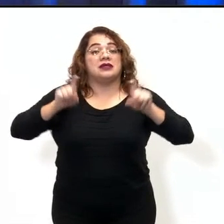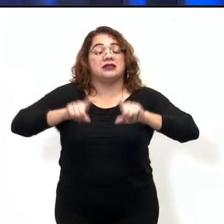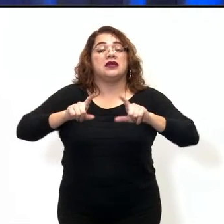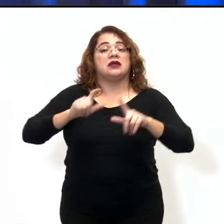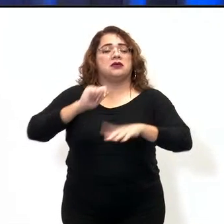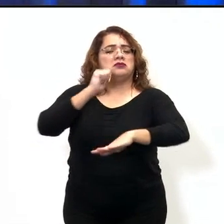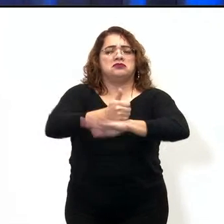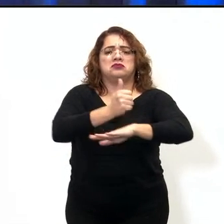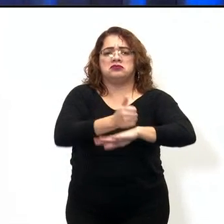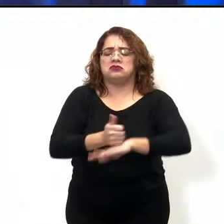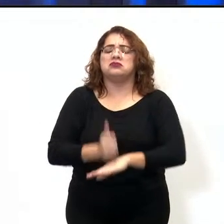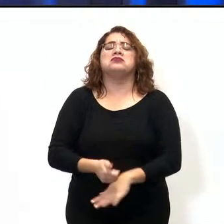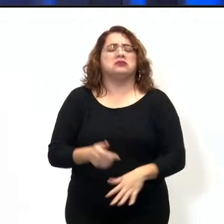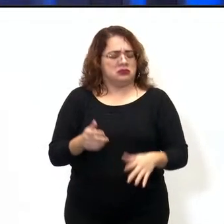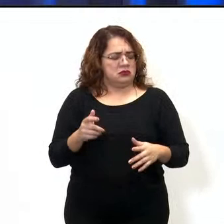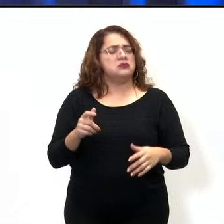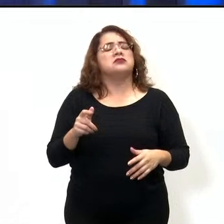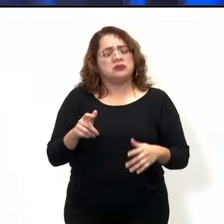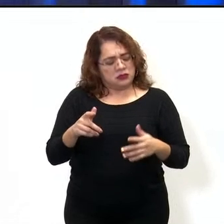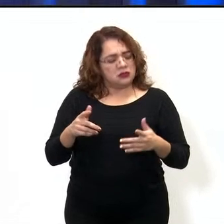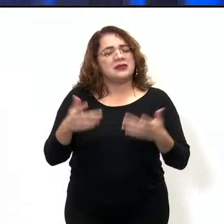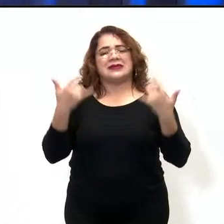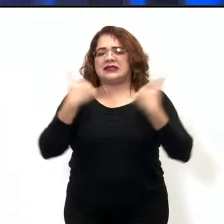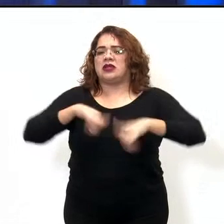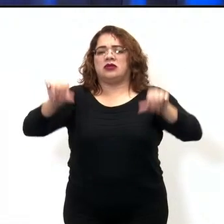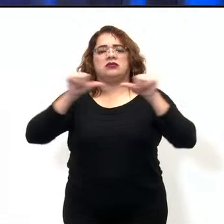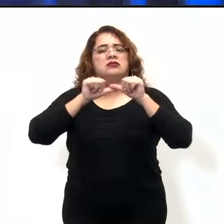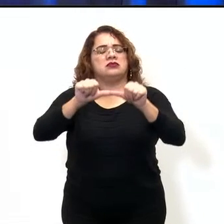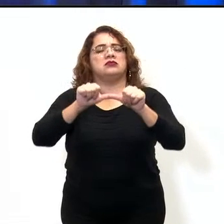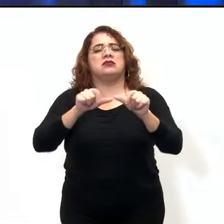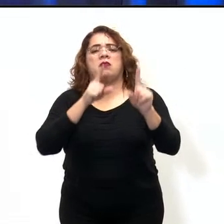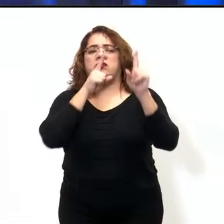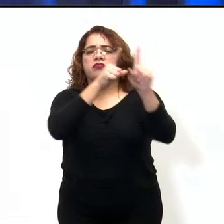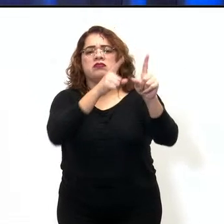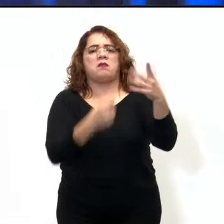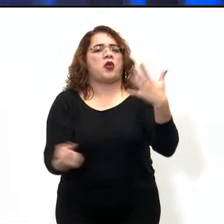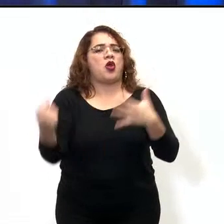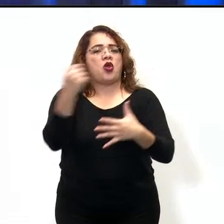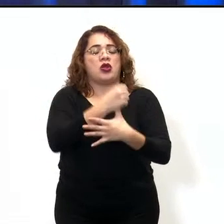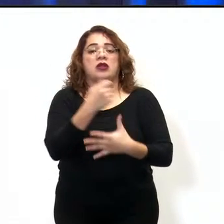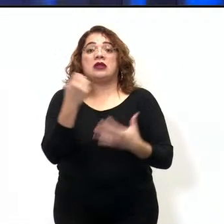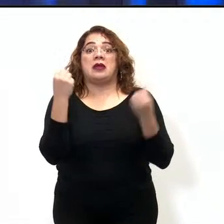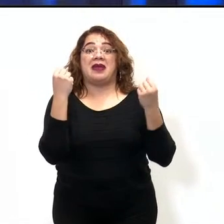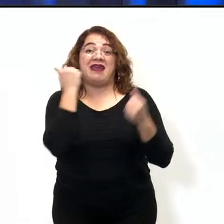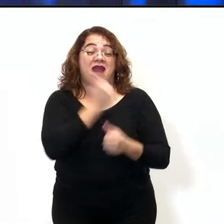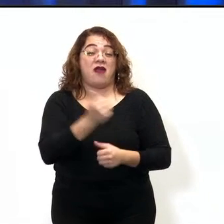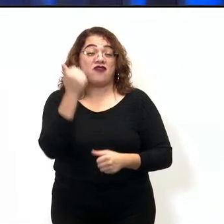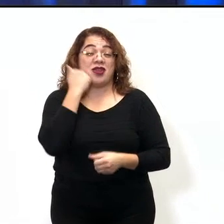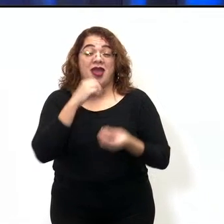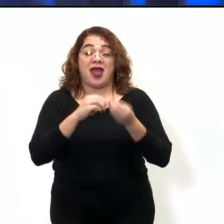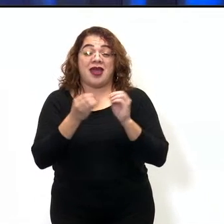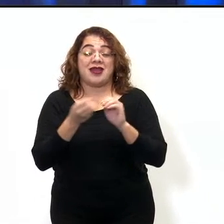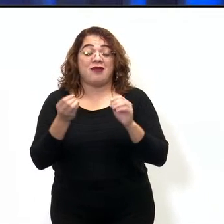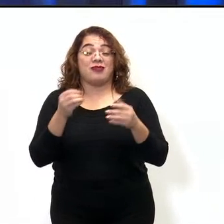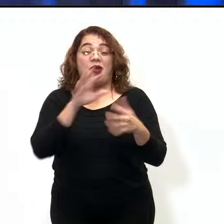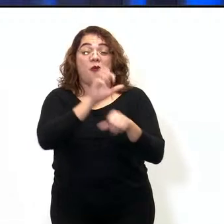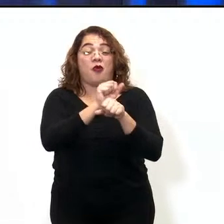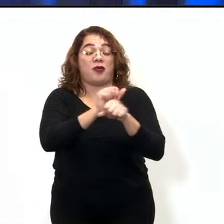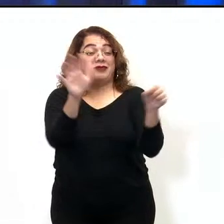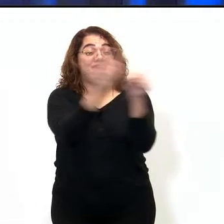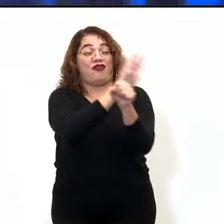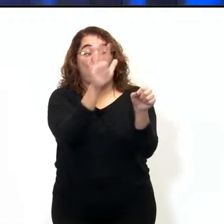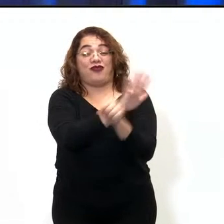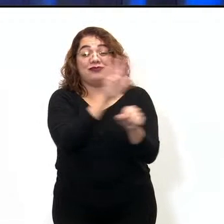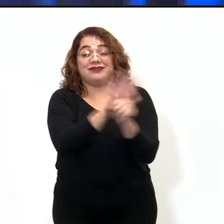Testing remains a top priority, and our testing centers have continued to see record numbers of people each day. During the